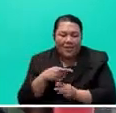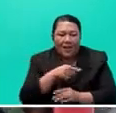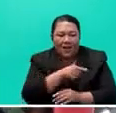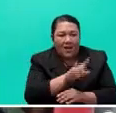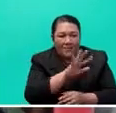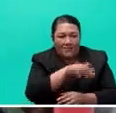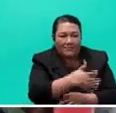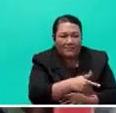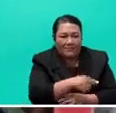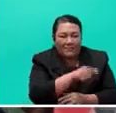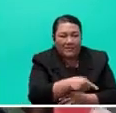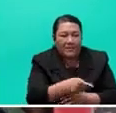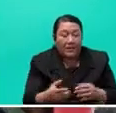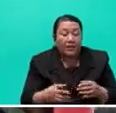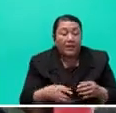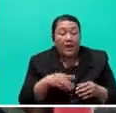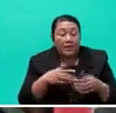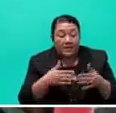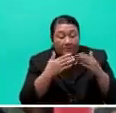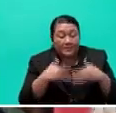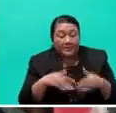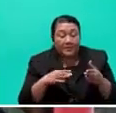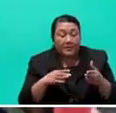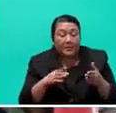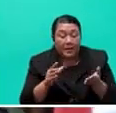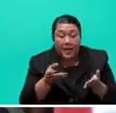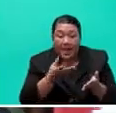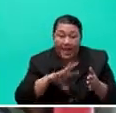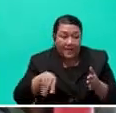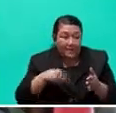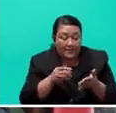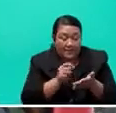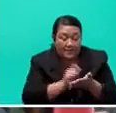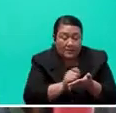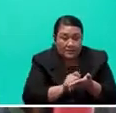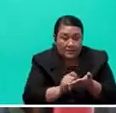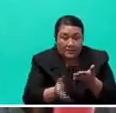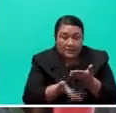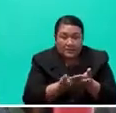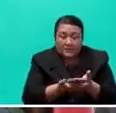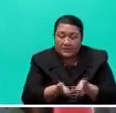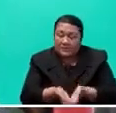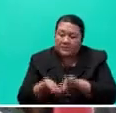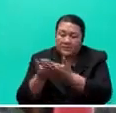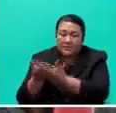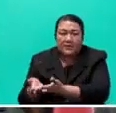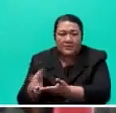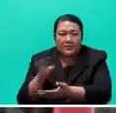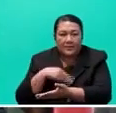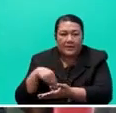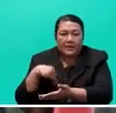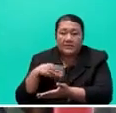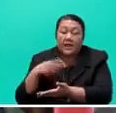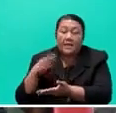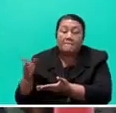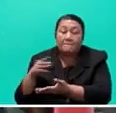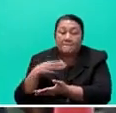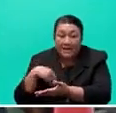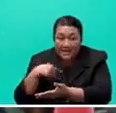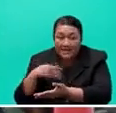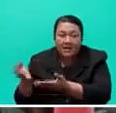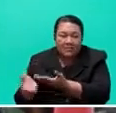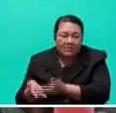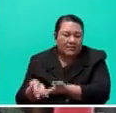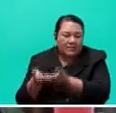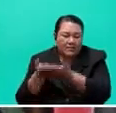accounts must be submitted to the Minister, and the Minister must present the same before Cabinet within 28 days of receiving the Office of the Auditor